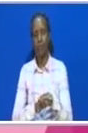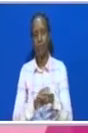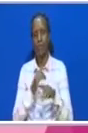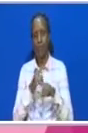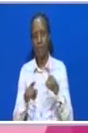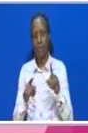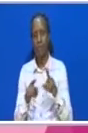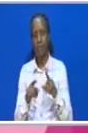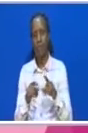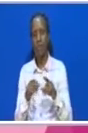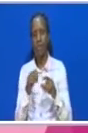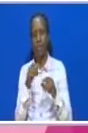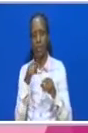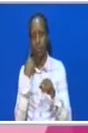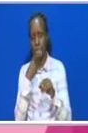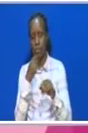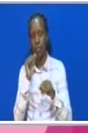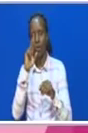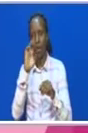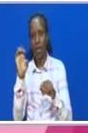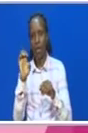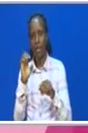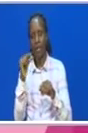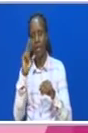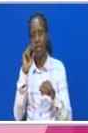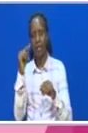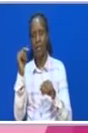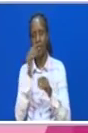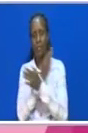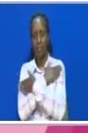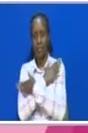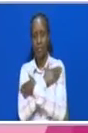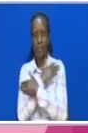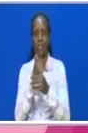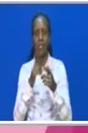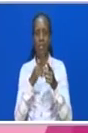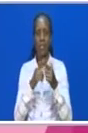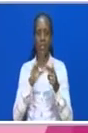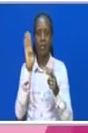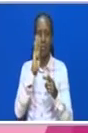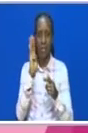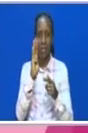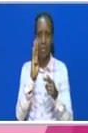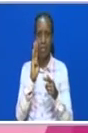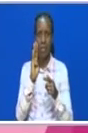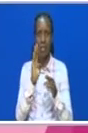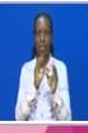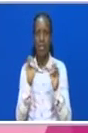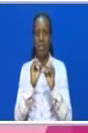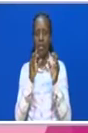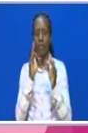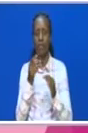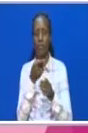great friends. So it becomes plural. Then we come to choice B. None of these flowers